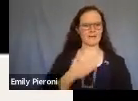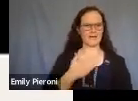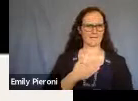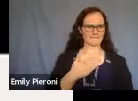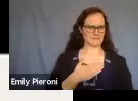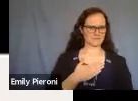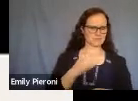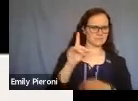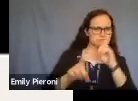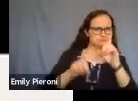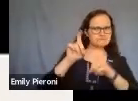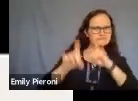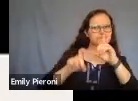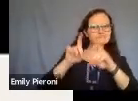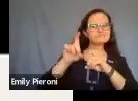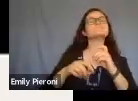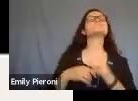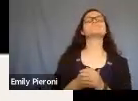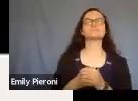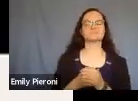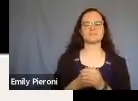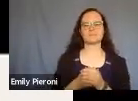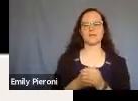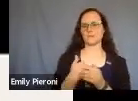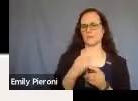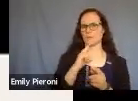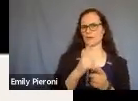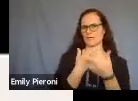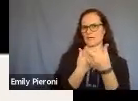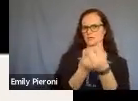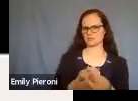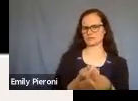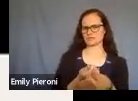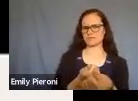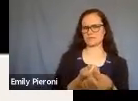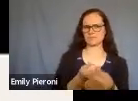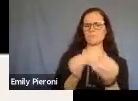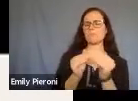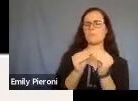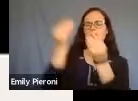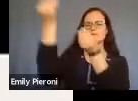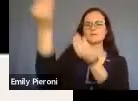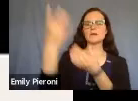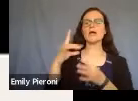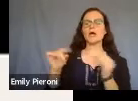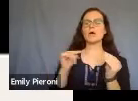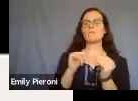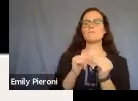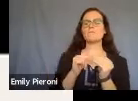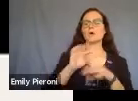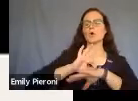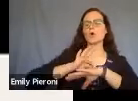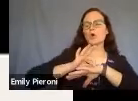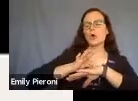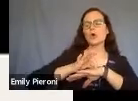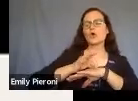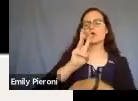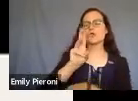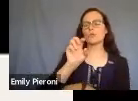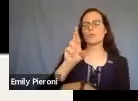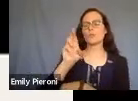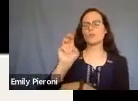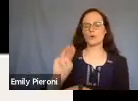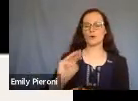questions. I have been interested in finding out more about earthworm castings and how they improve